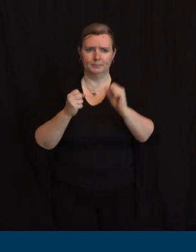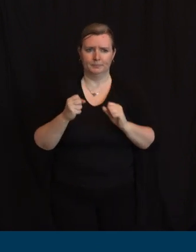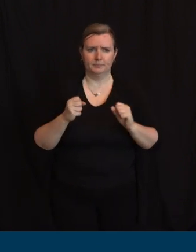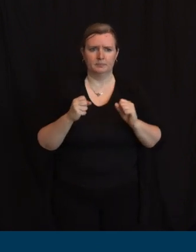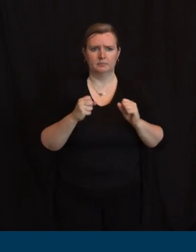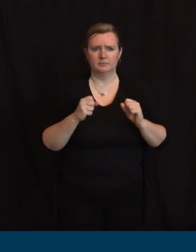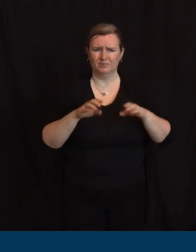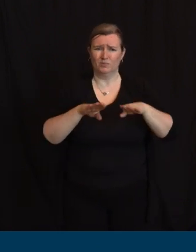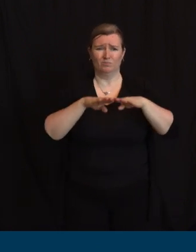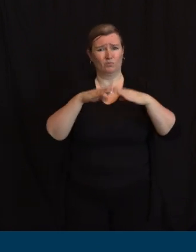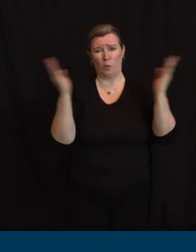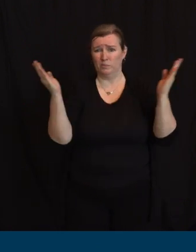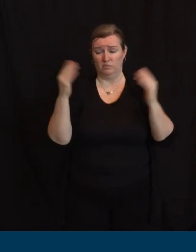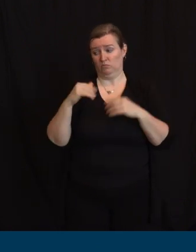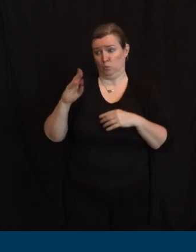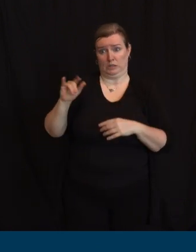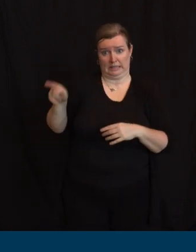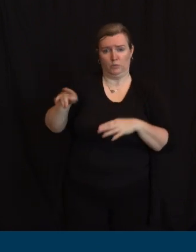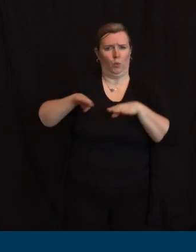and is a concern.